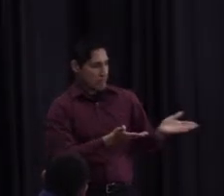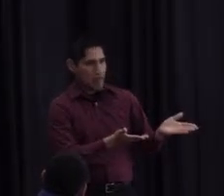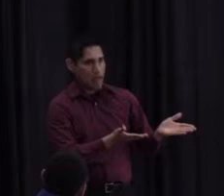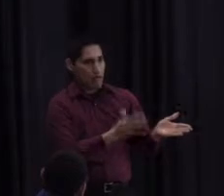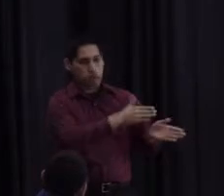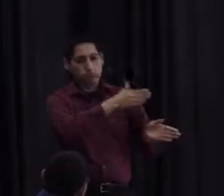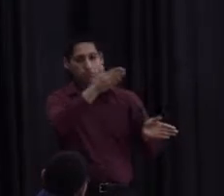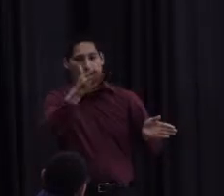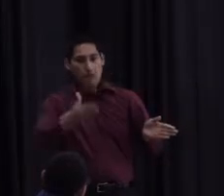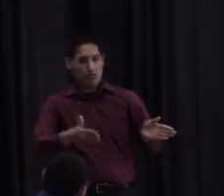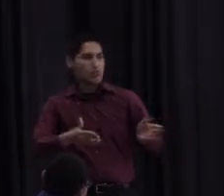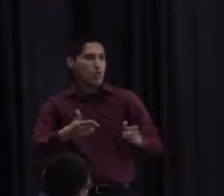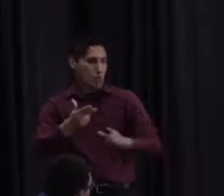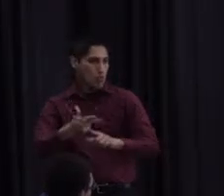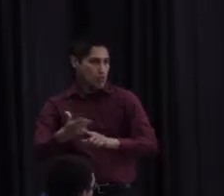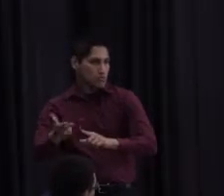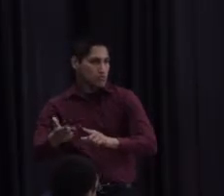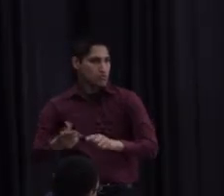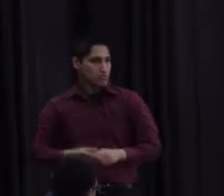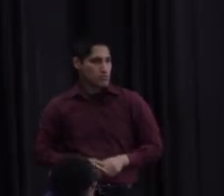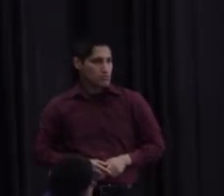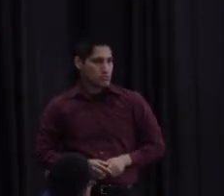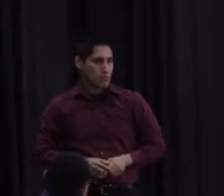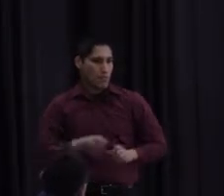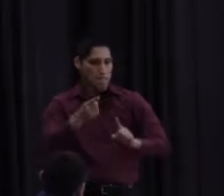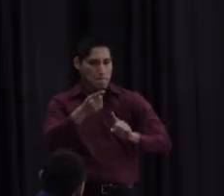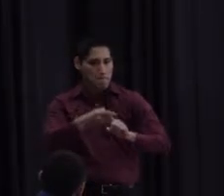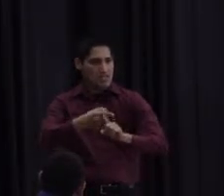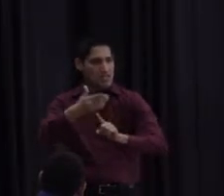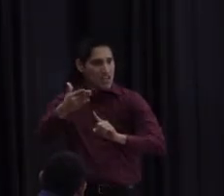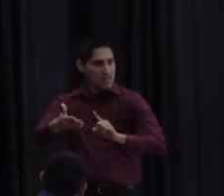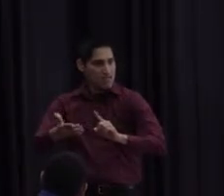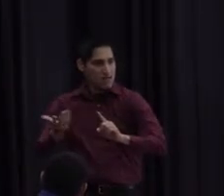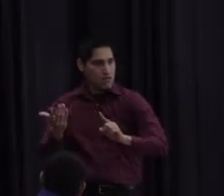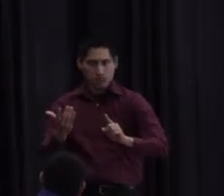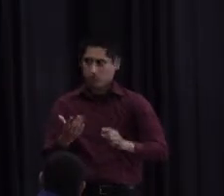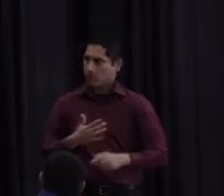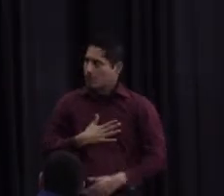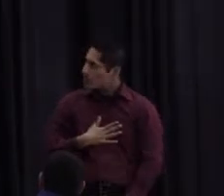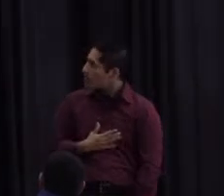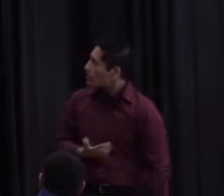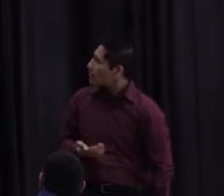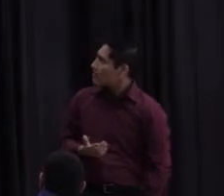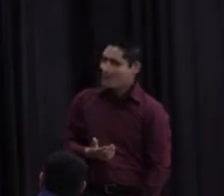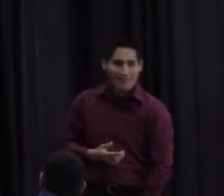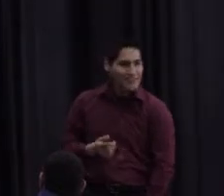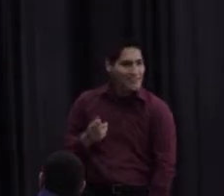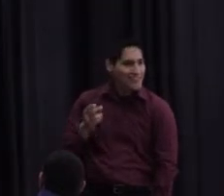next quarter, just in a matter of months. This was my reaction.